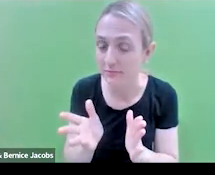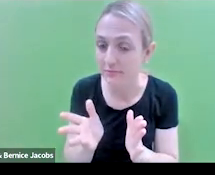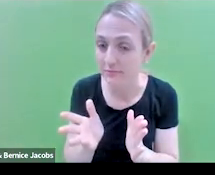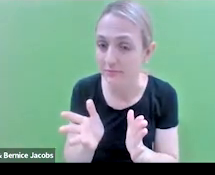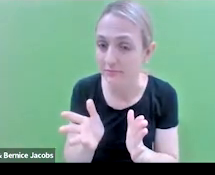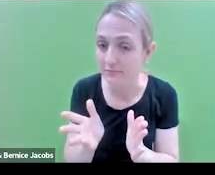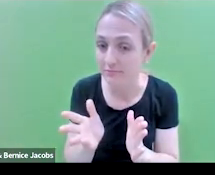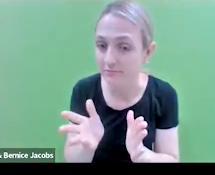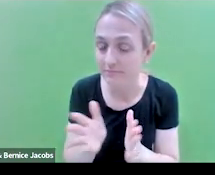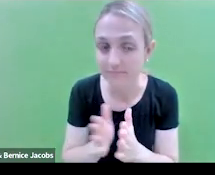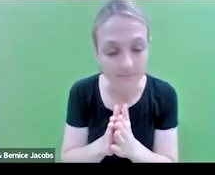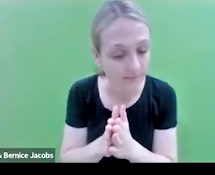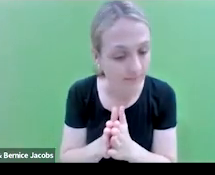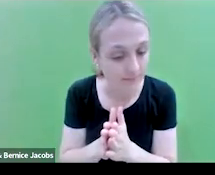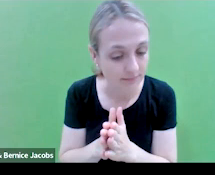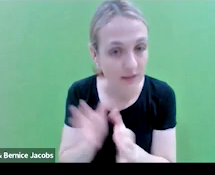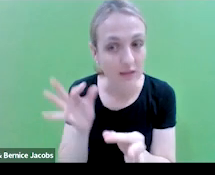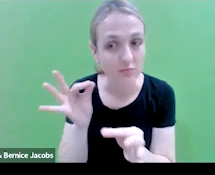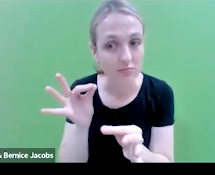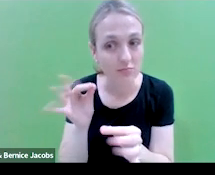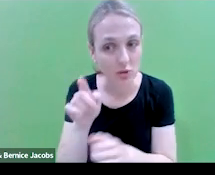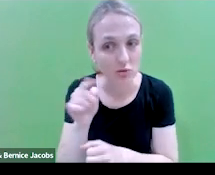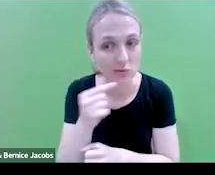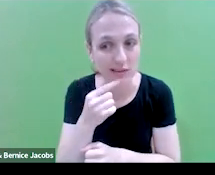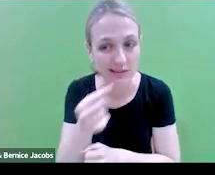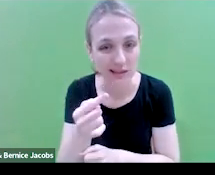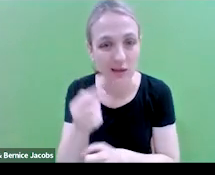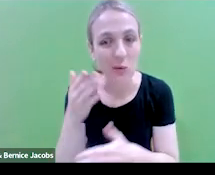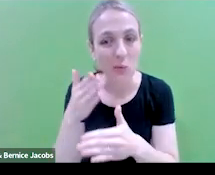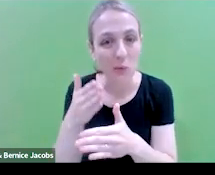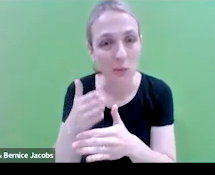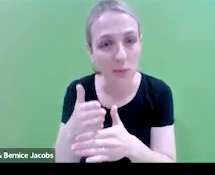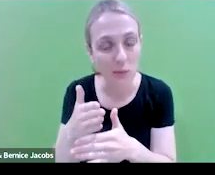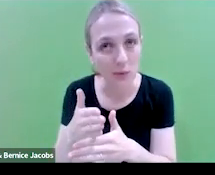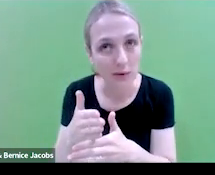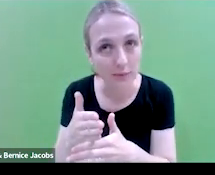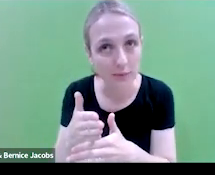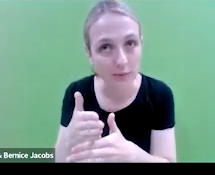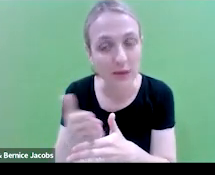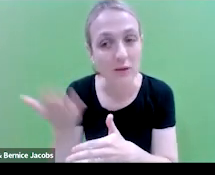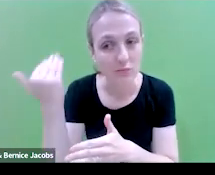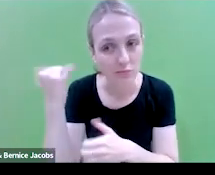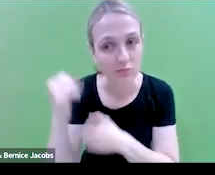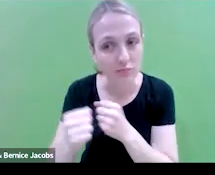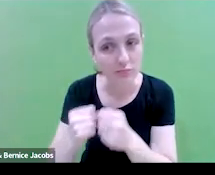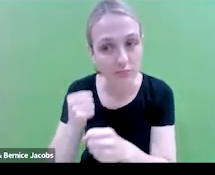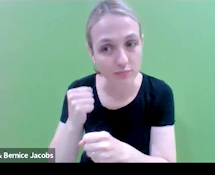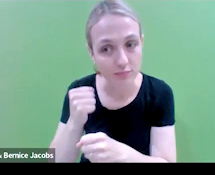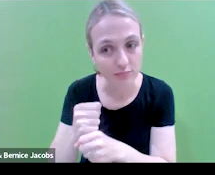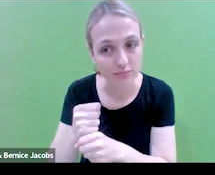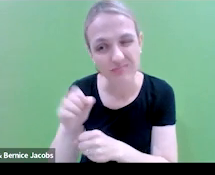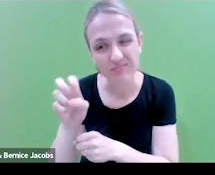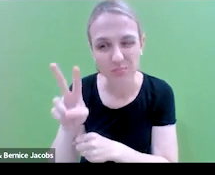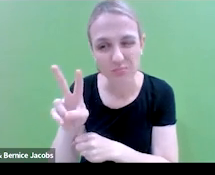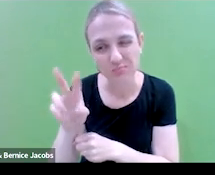I know I was involved in a project with one of the universities where a few years ago, I think like